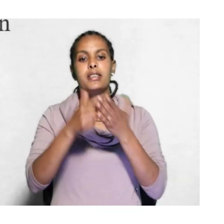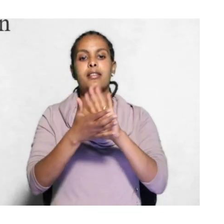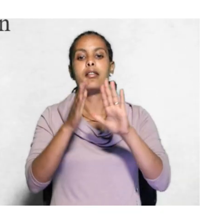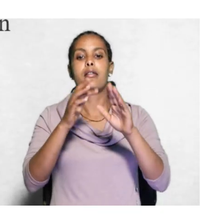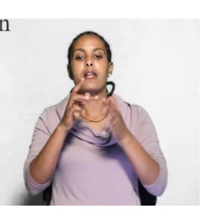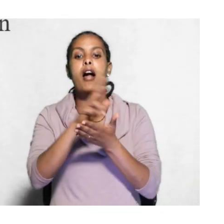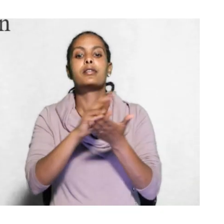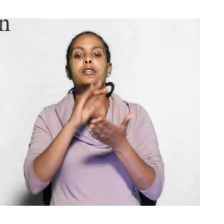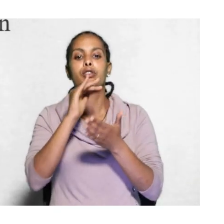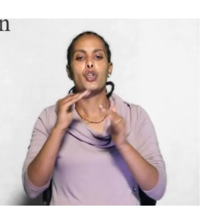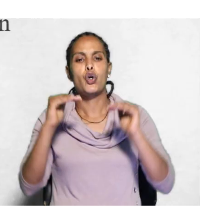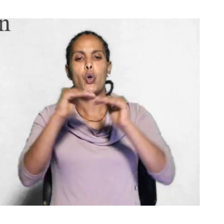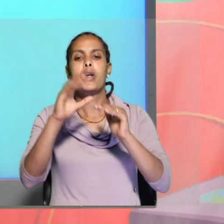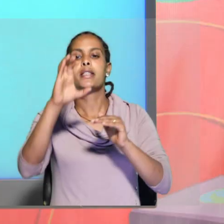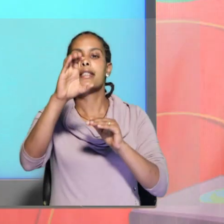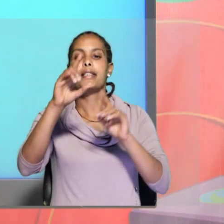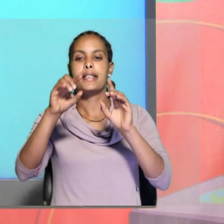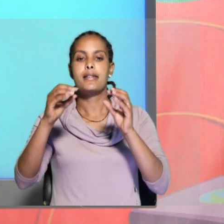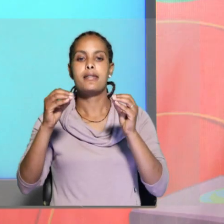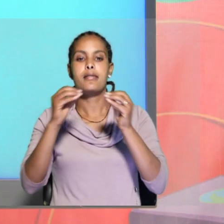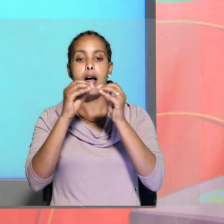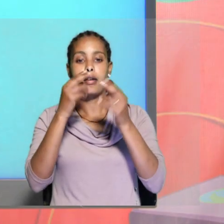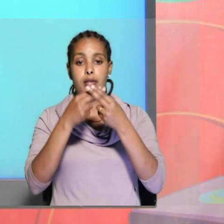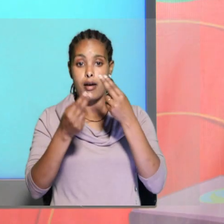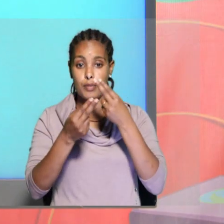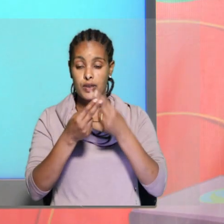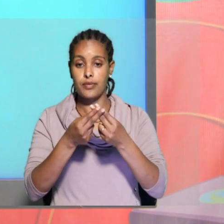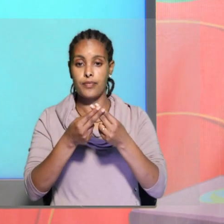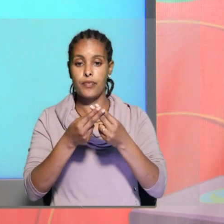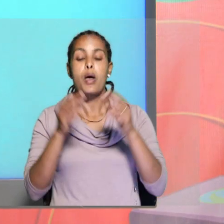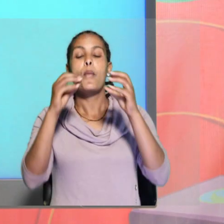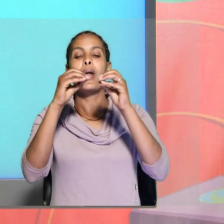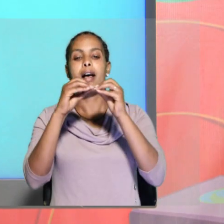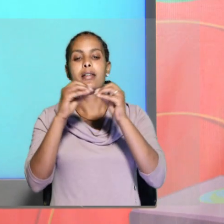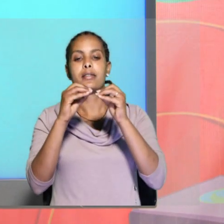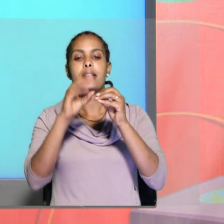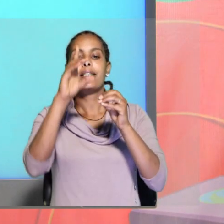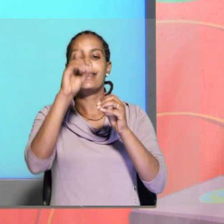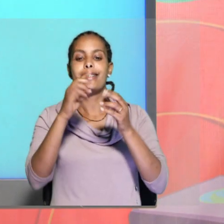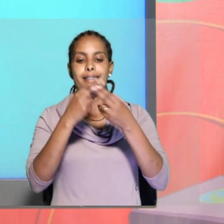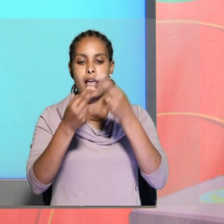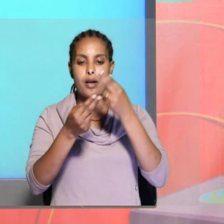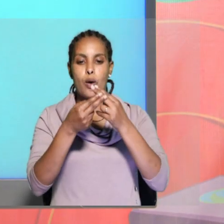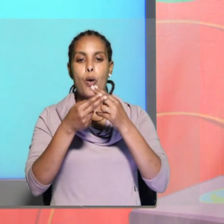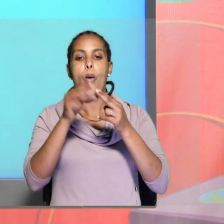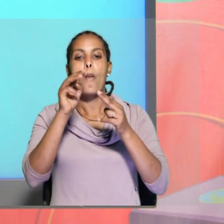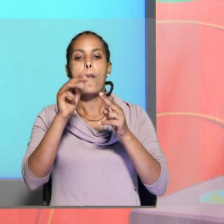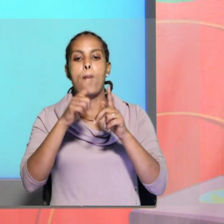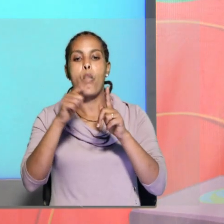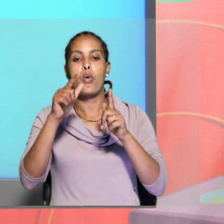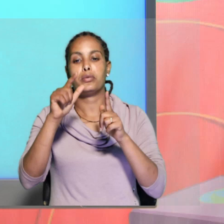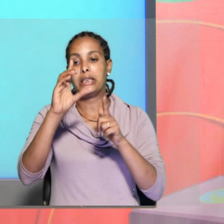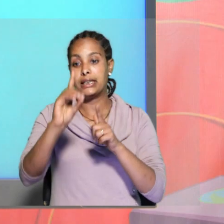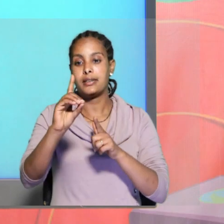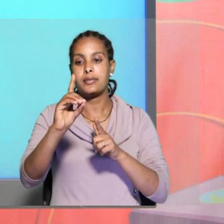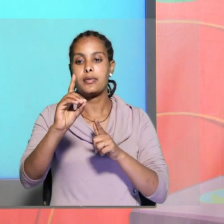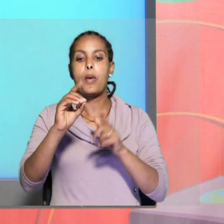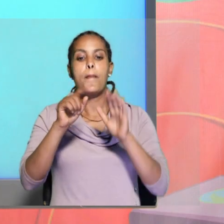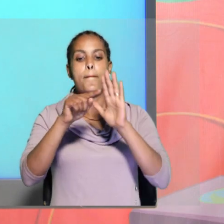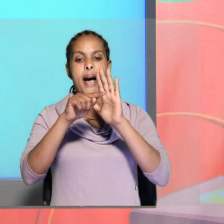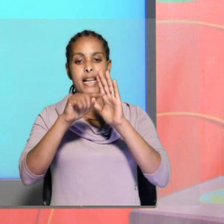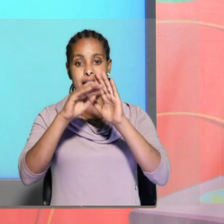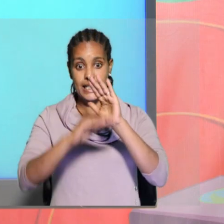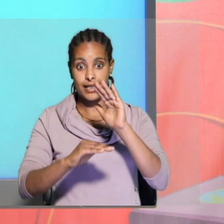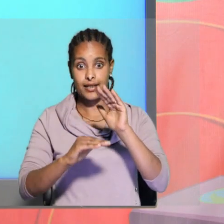reaction equal C times molar entropy of C plus D times molar entropy of D